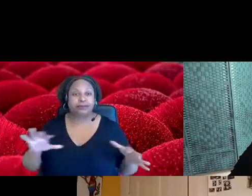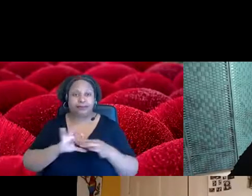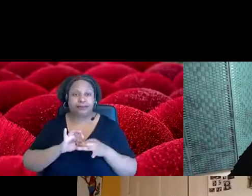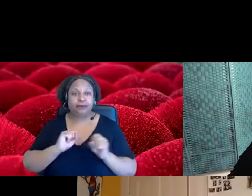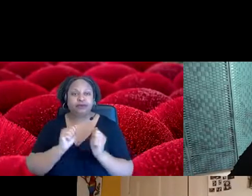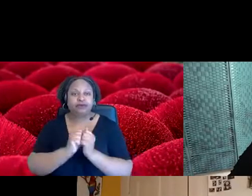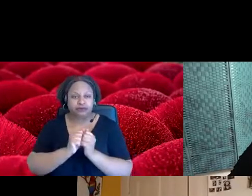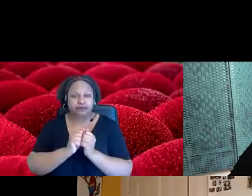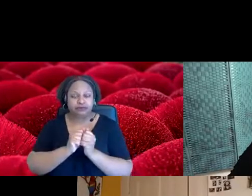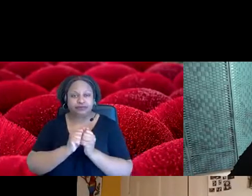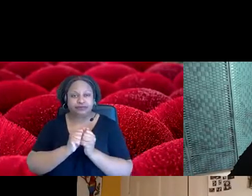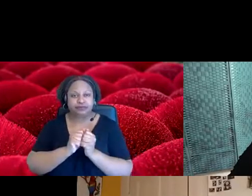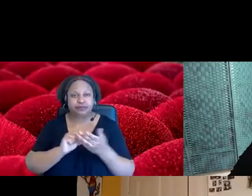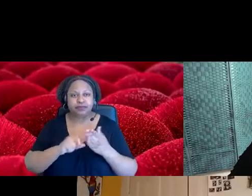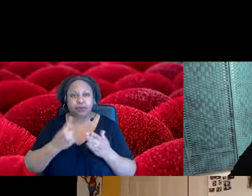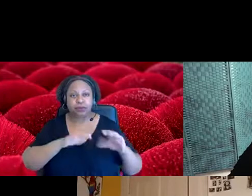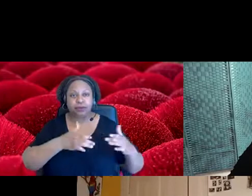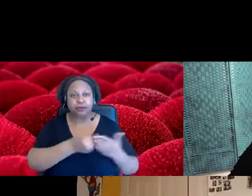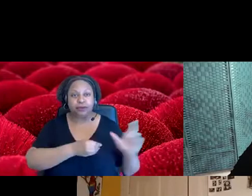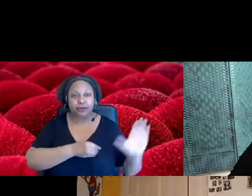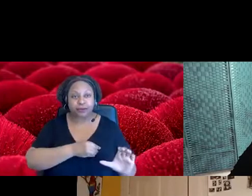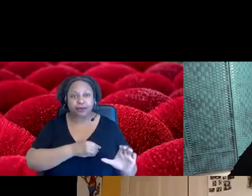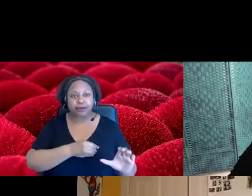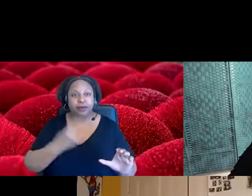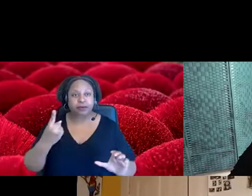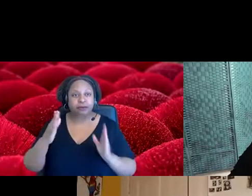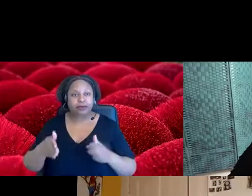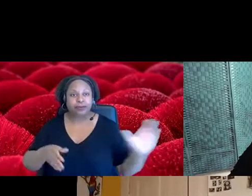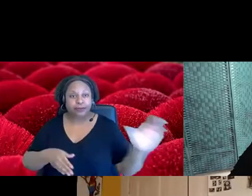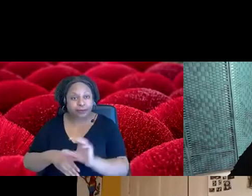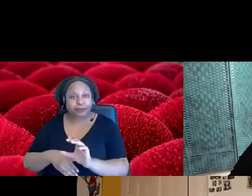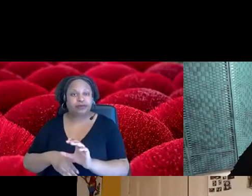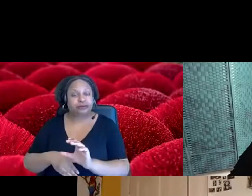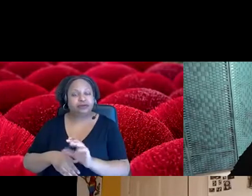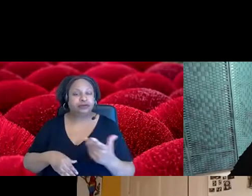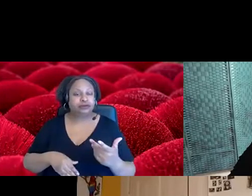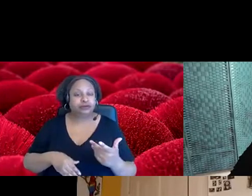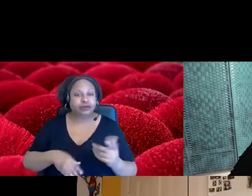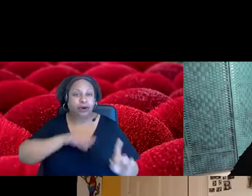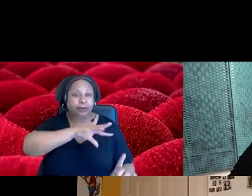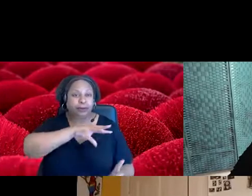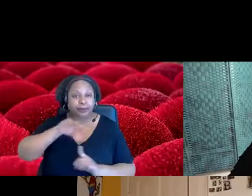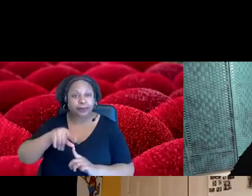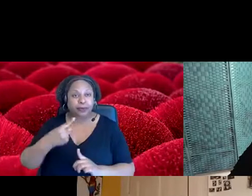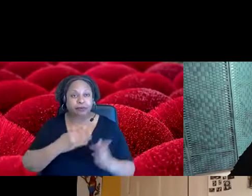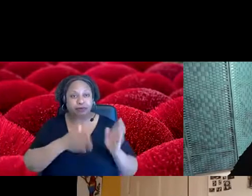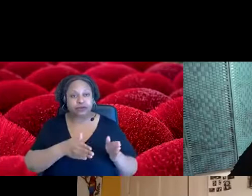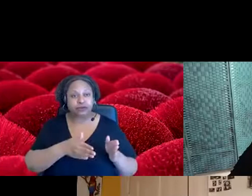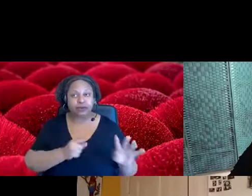not necessarily singling out one person to, you know, to be the hero